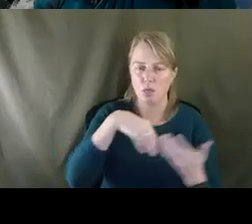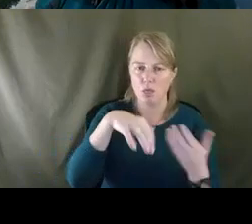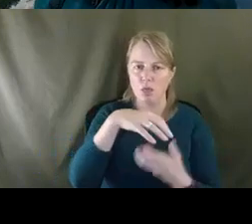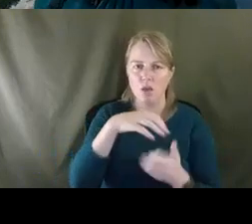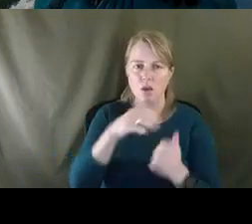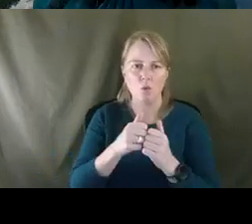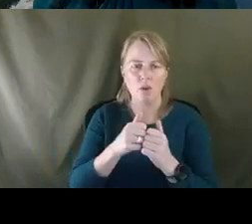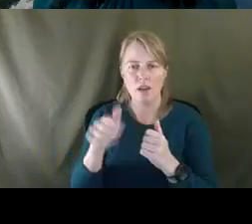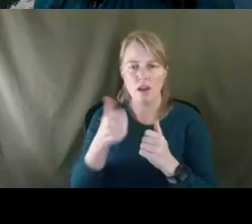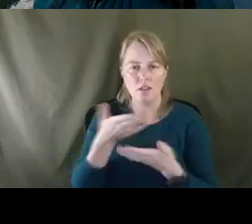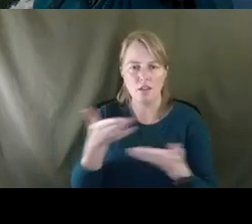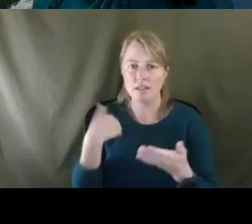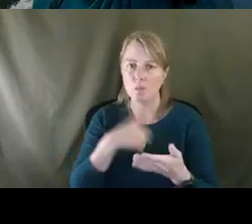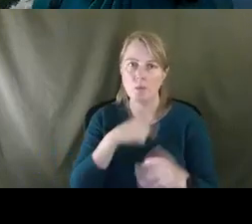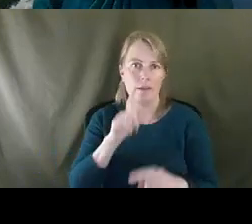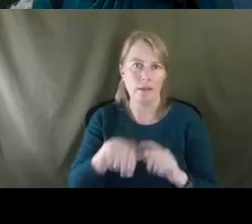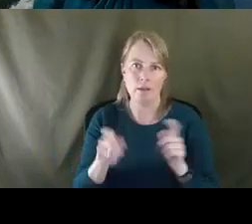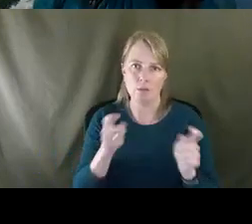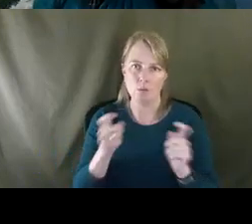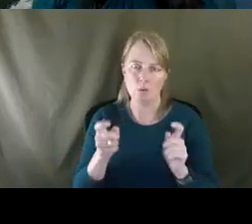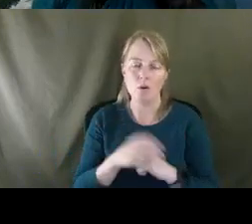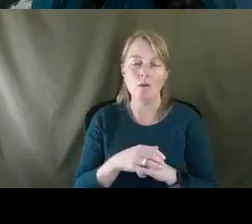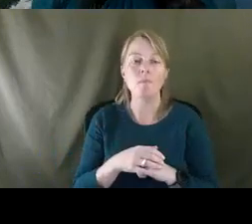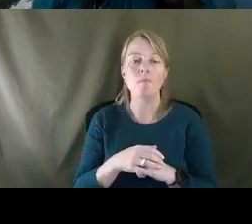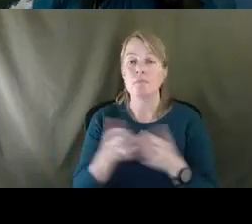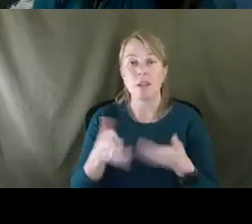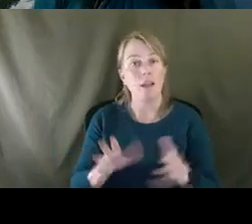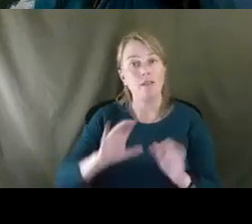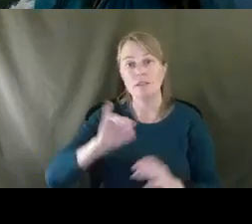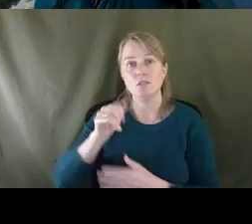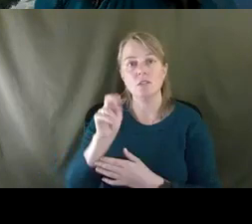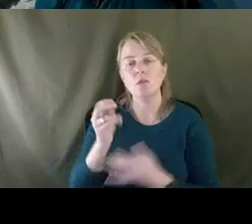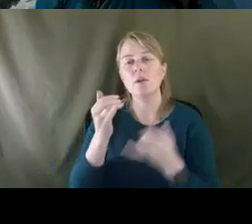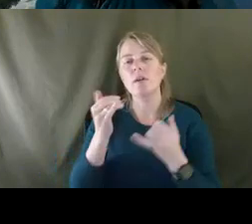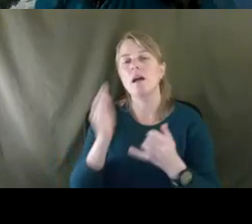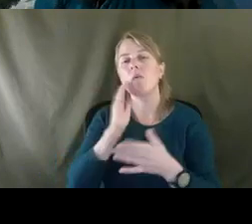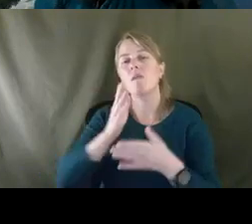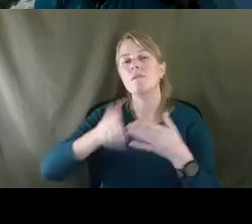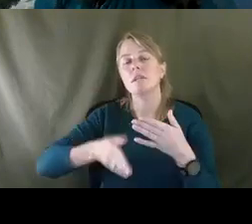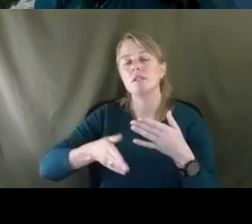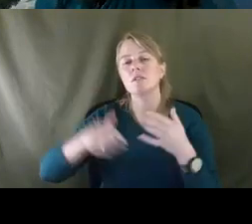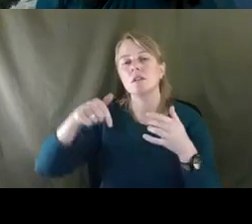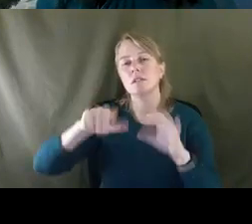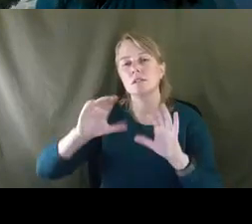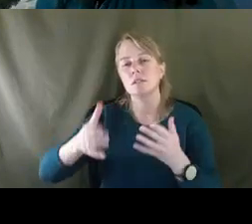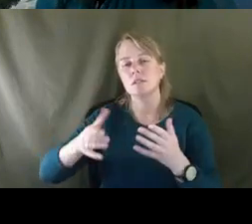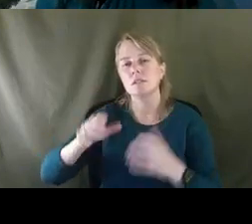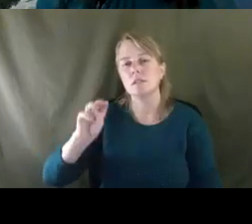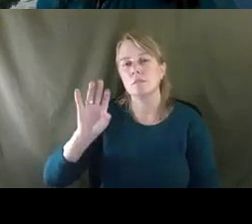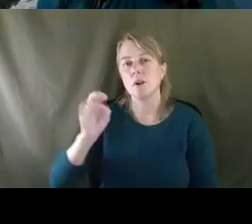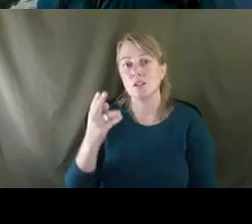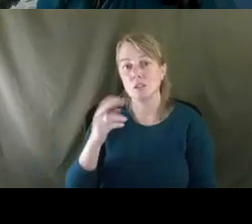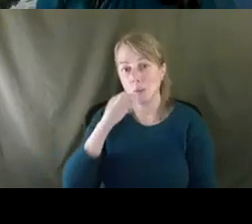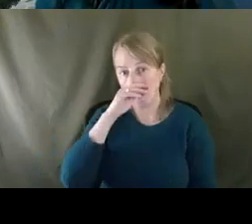with stuff that we couldn't control. So instead of ending in January, they will now be finishing this cohort in March.